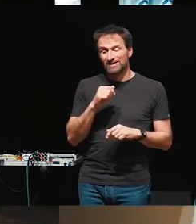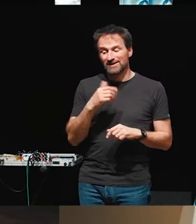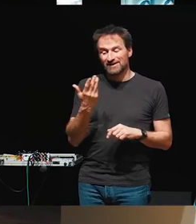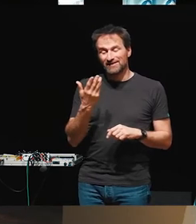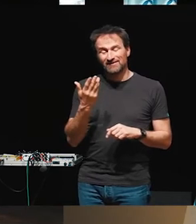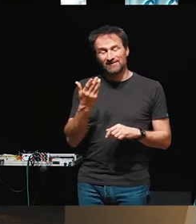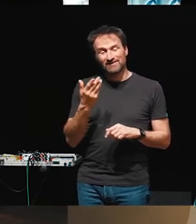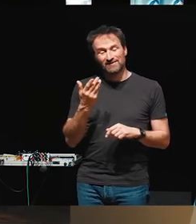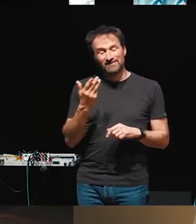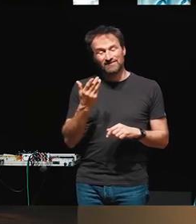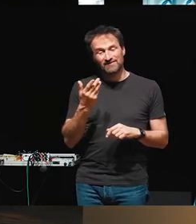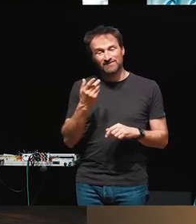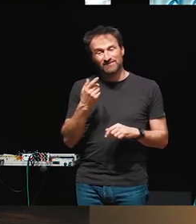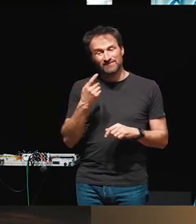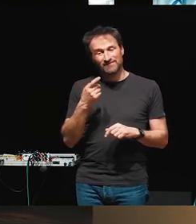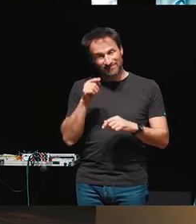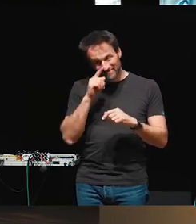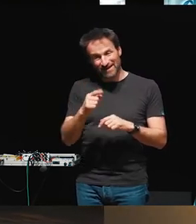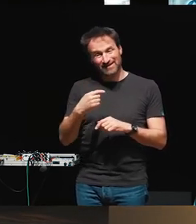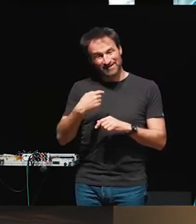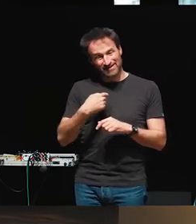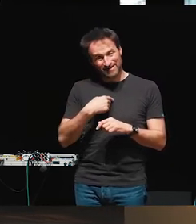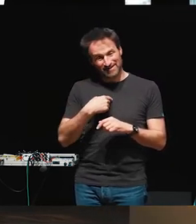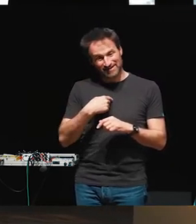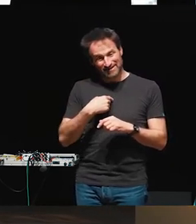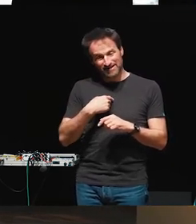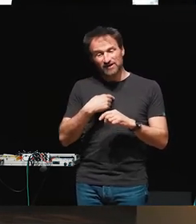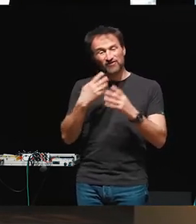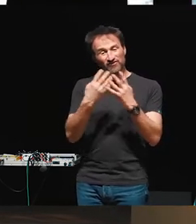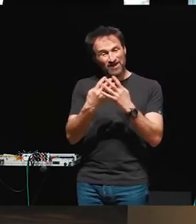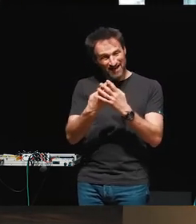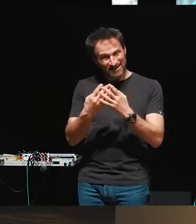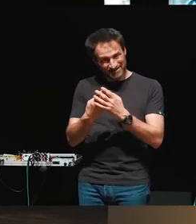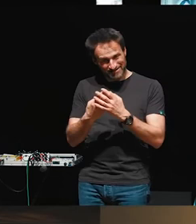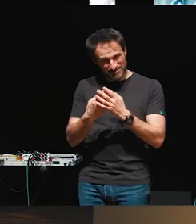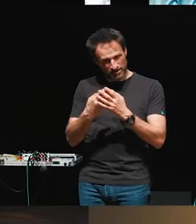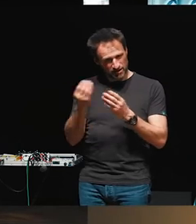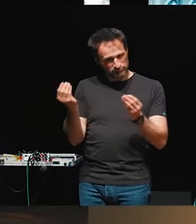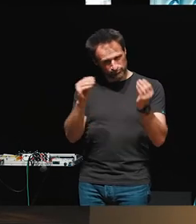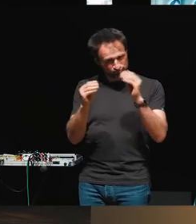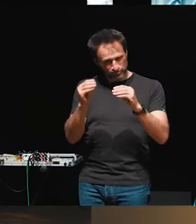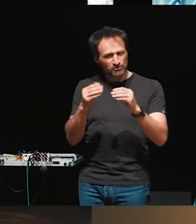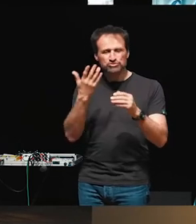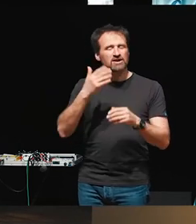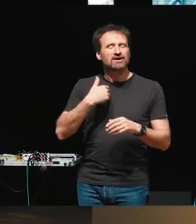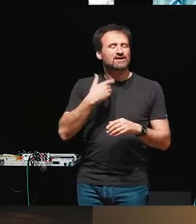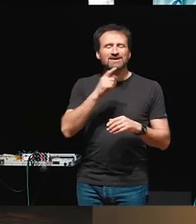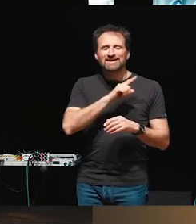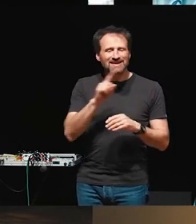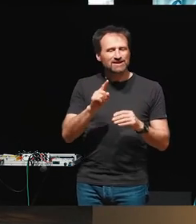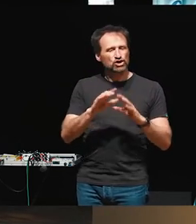URL I'm getting when I switch to some filter. For example, when I was in the incomplete filter, I